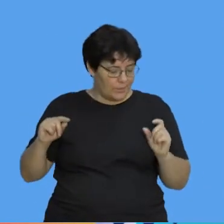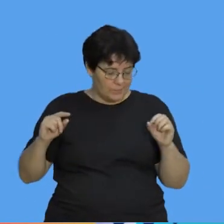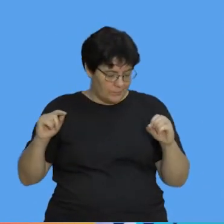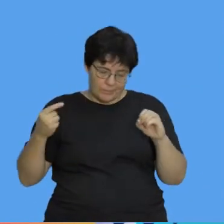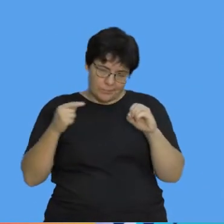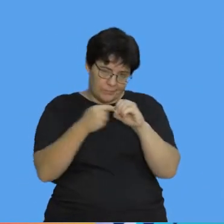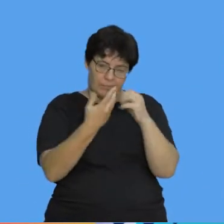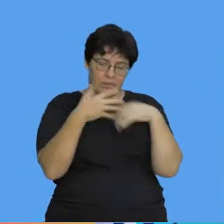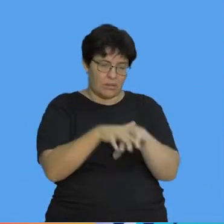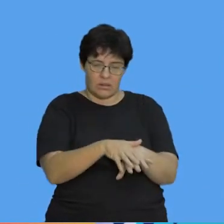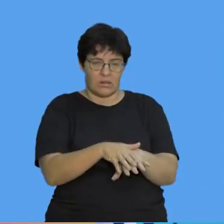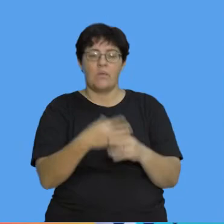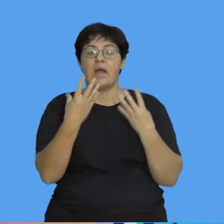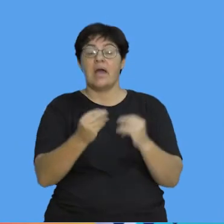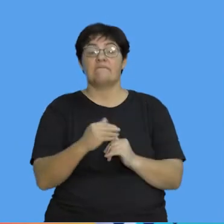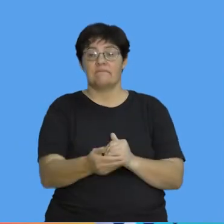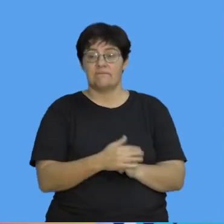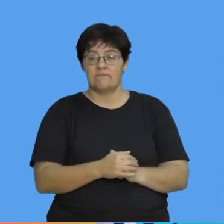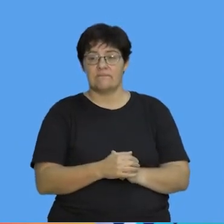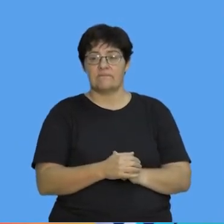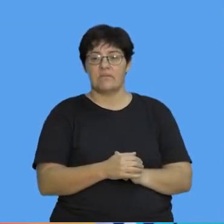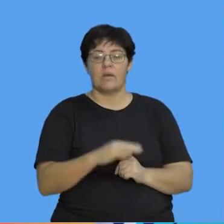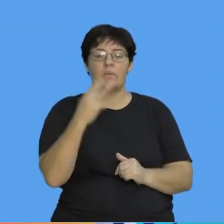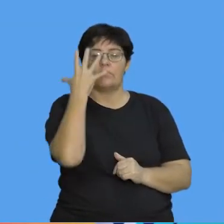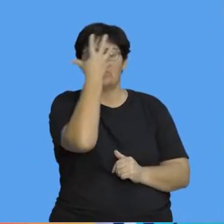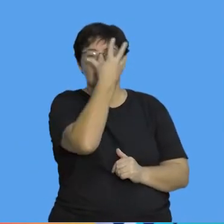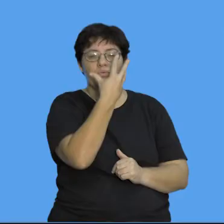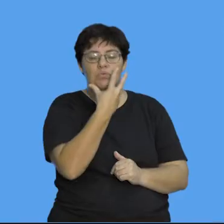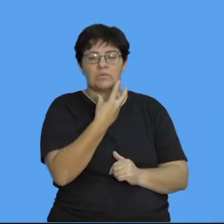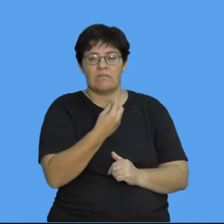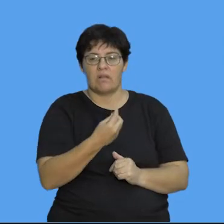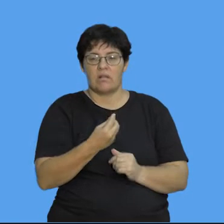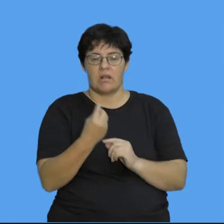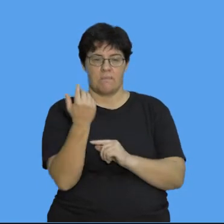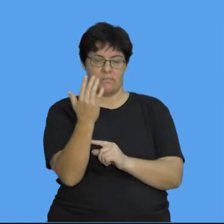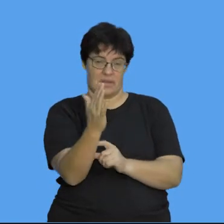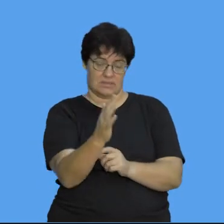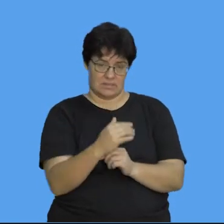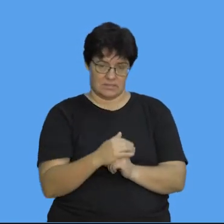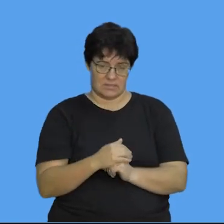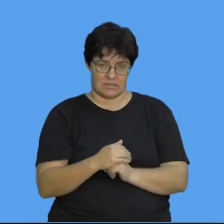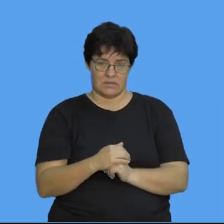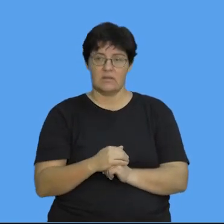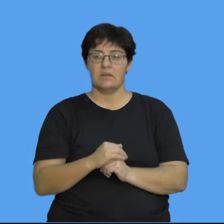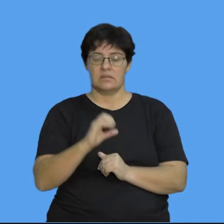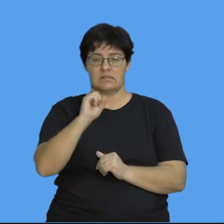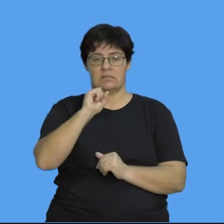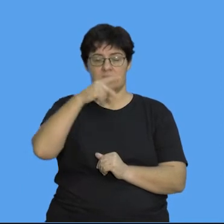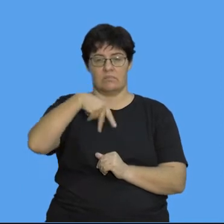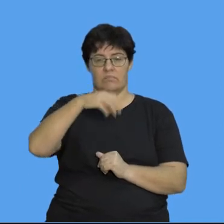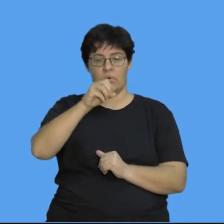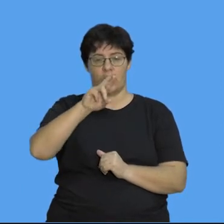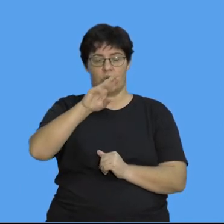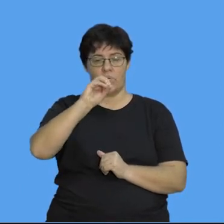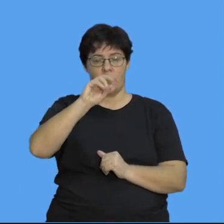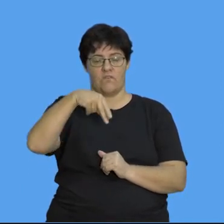and female, they've now fused, and what do we have? This beautiful whole plant is